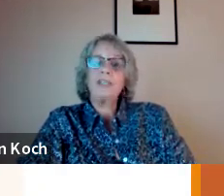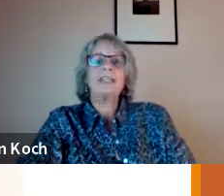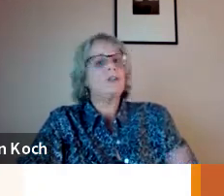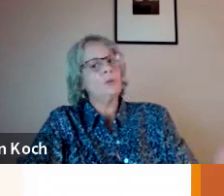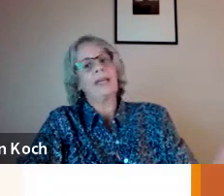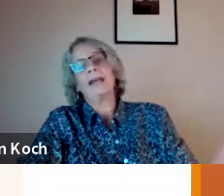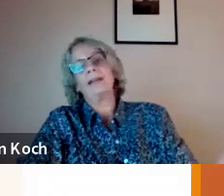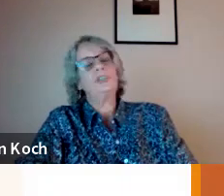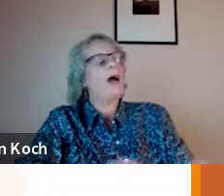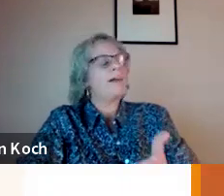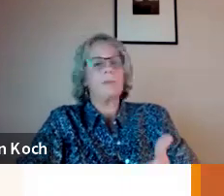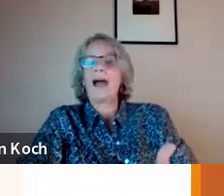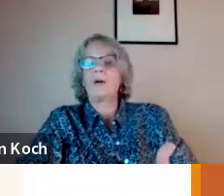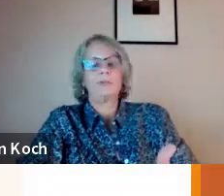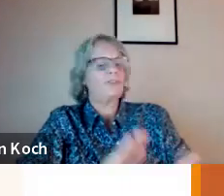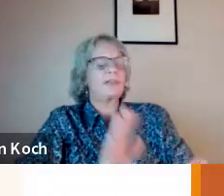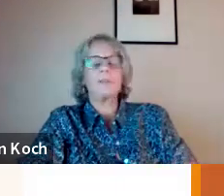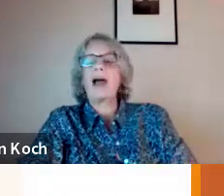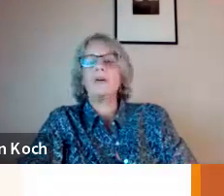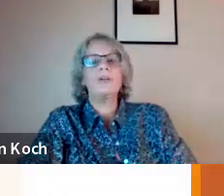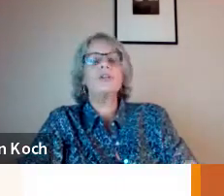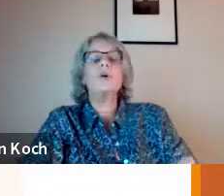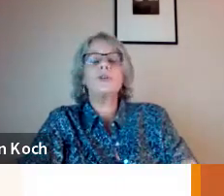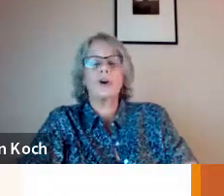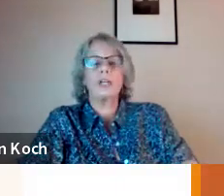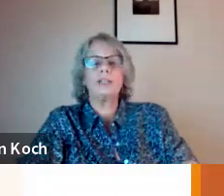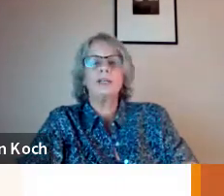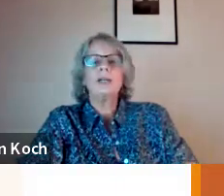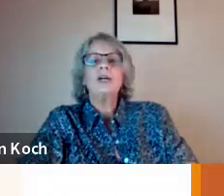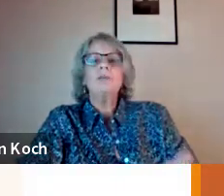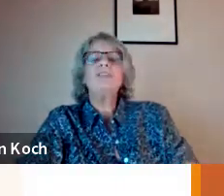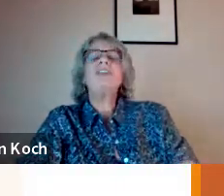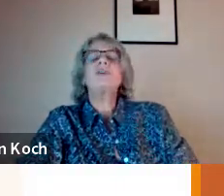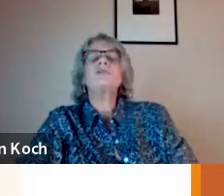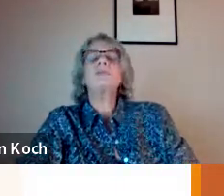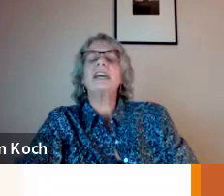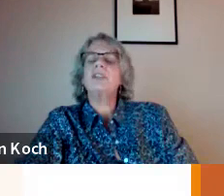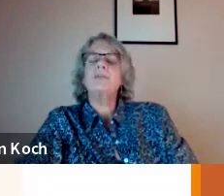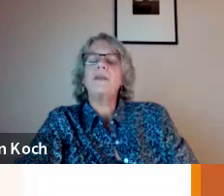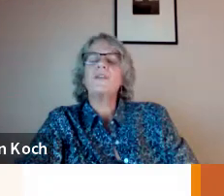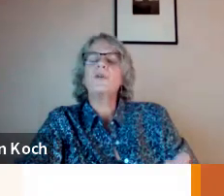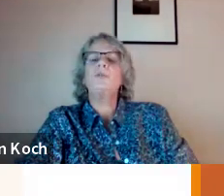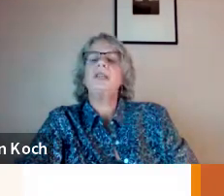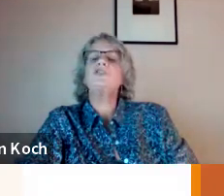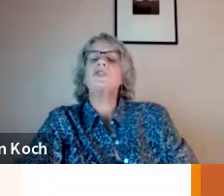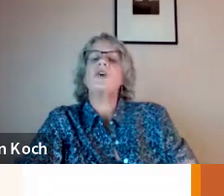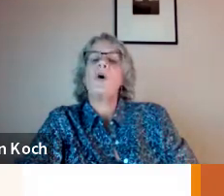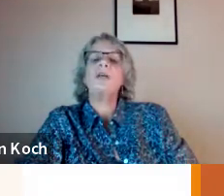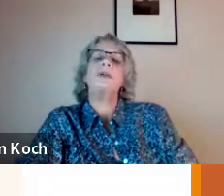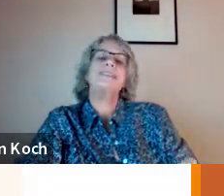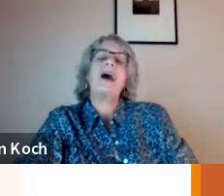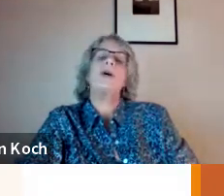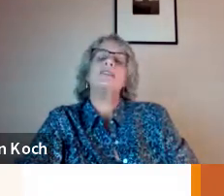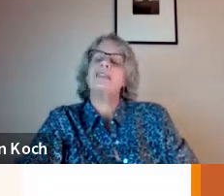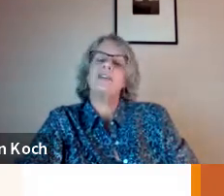Aging, and we said, look, we get it. You have the power. You've got the power. You're the guardian. But we've not heard from David in months. Could you please just